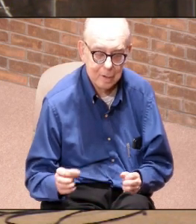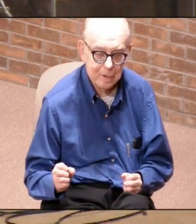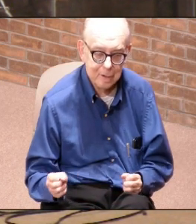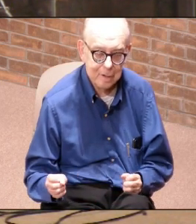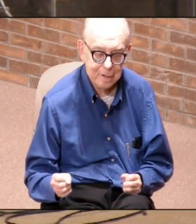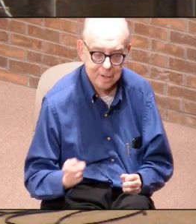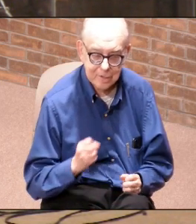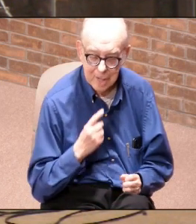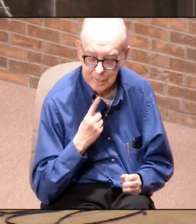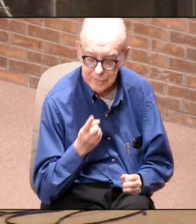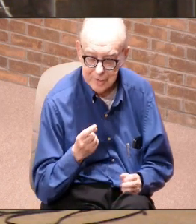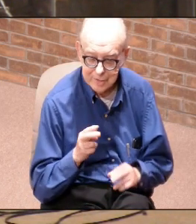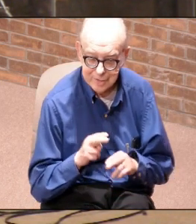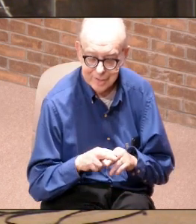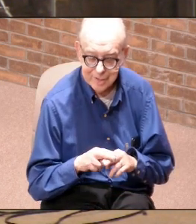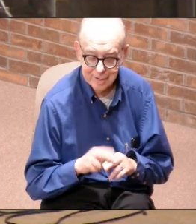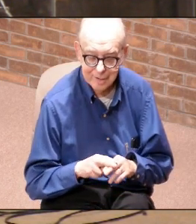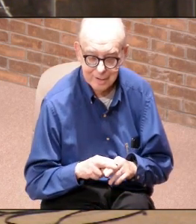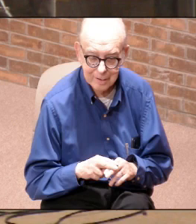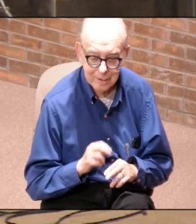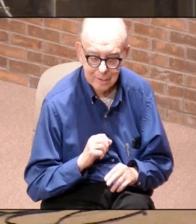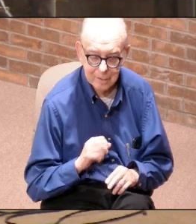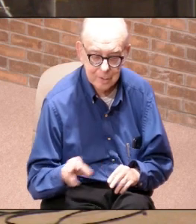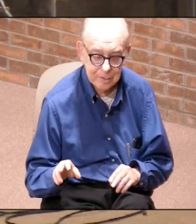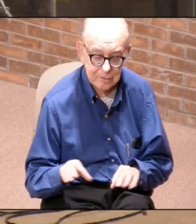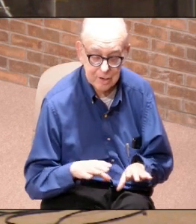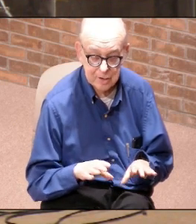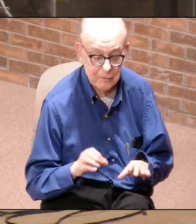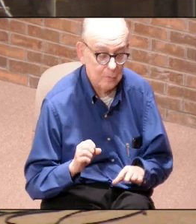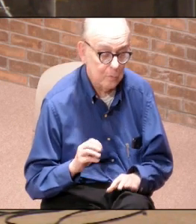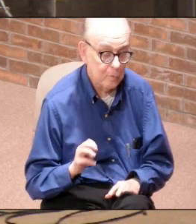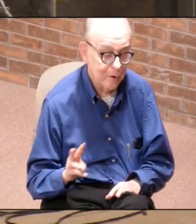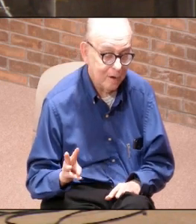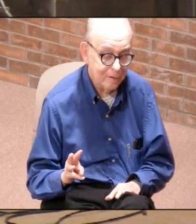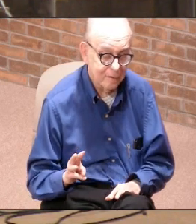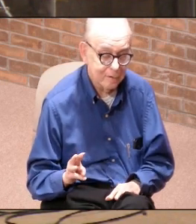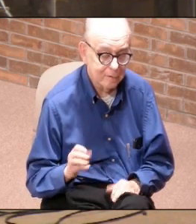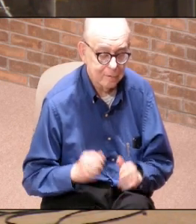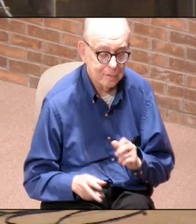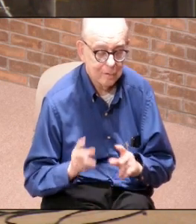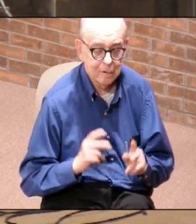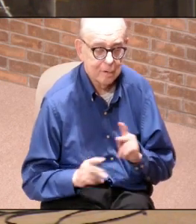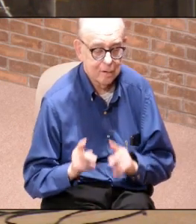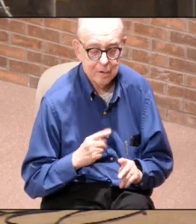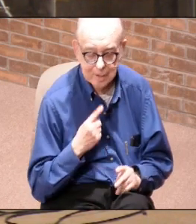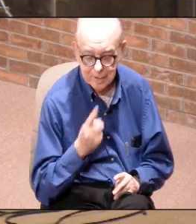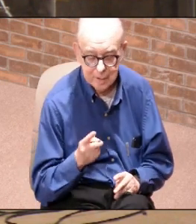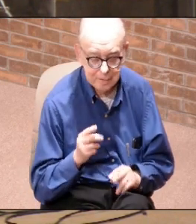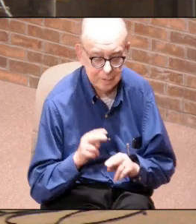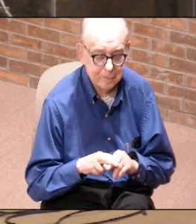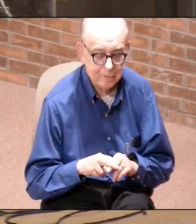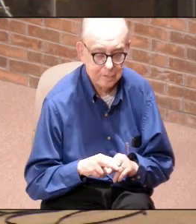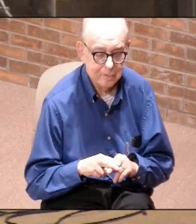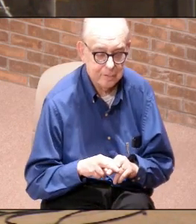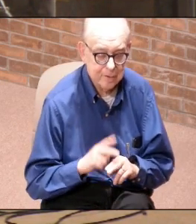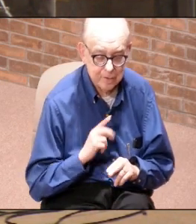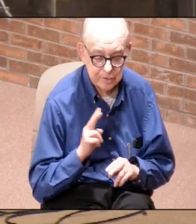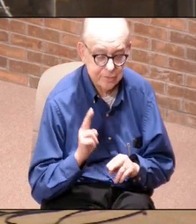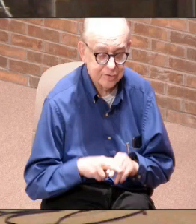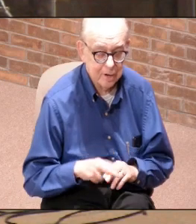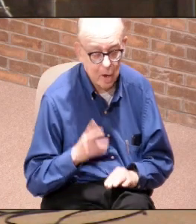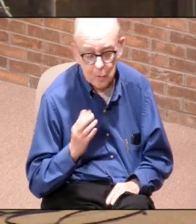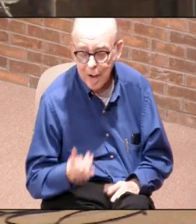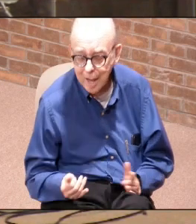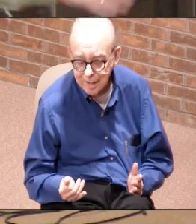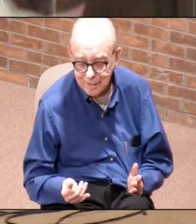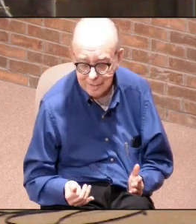Simon Says, sit down. You all did very well. Most people, when you tell them to sit down, they'll just sit.